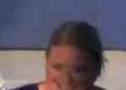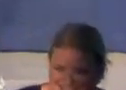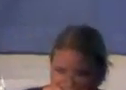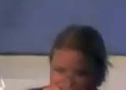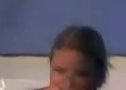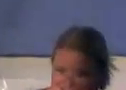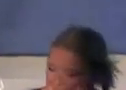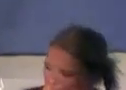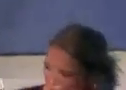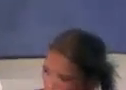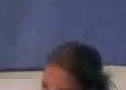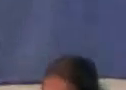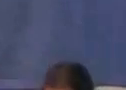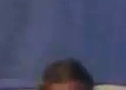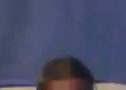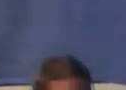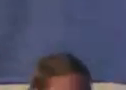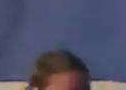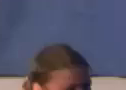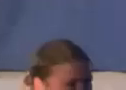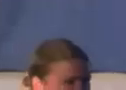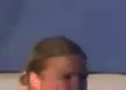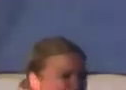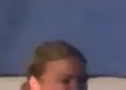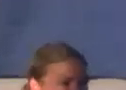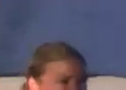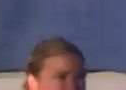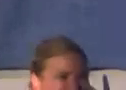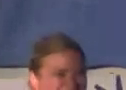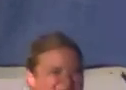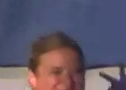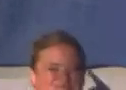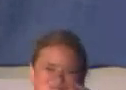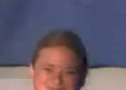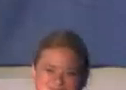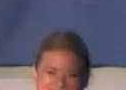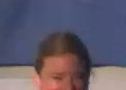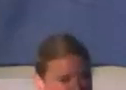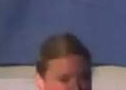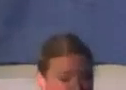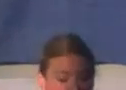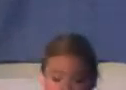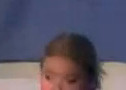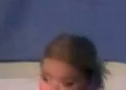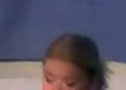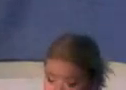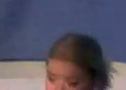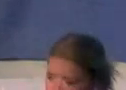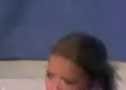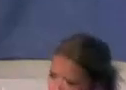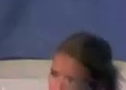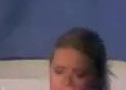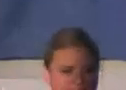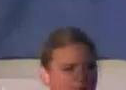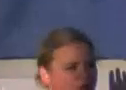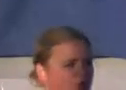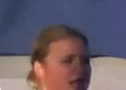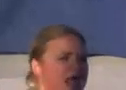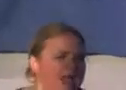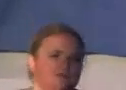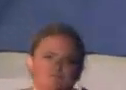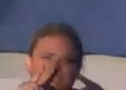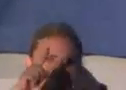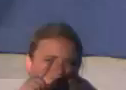And I hope you have memories like this too. But no matter what, despite these times, always remember to live your life to the